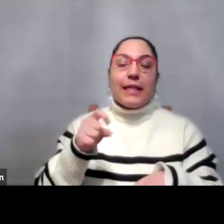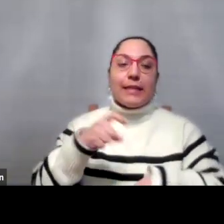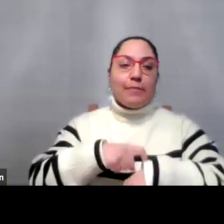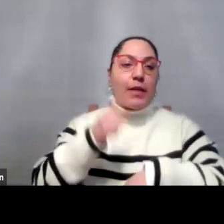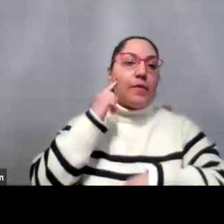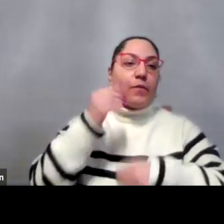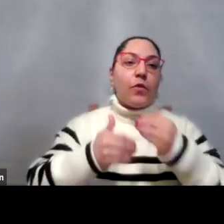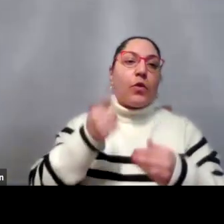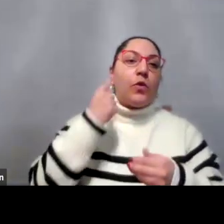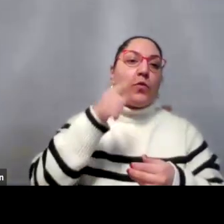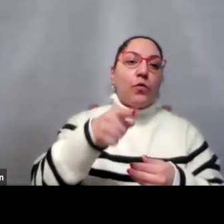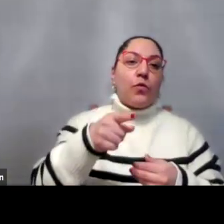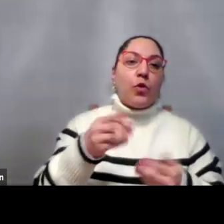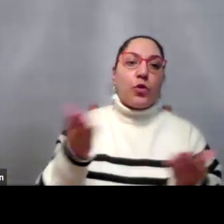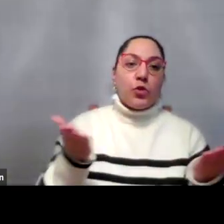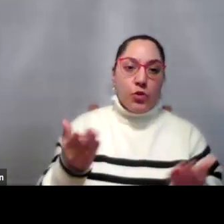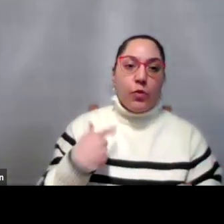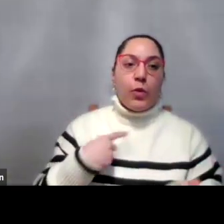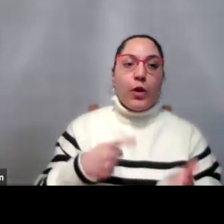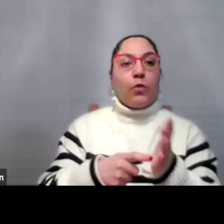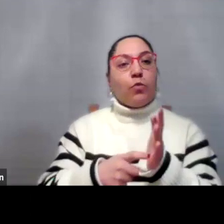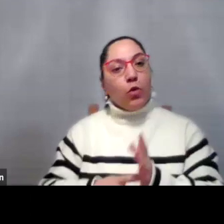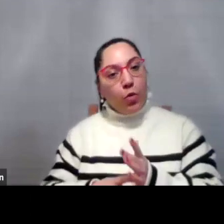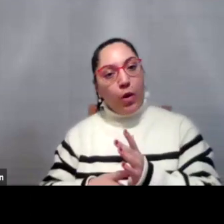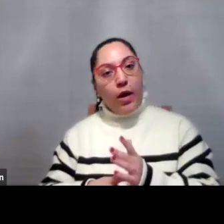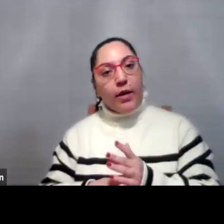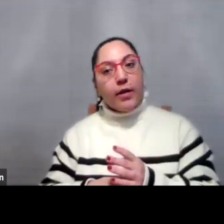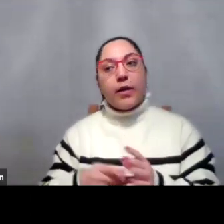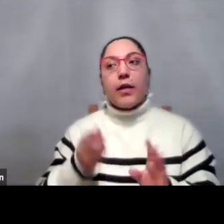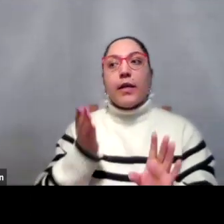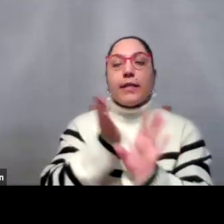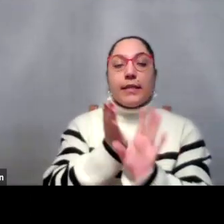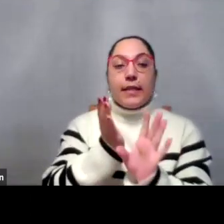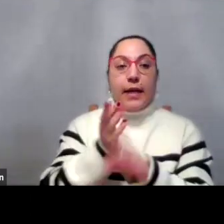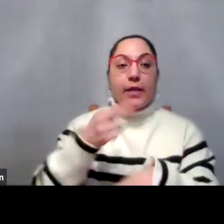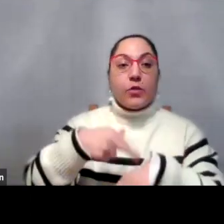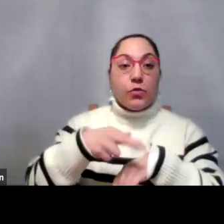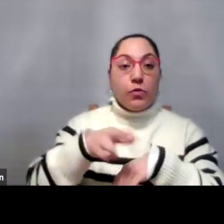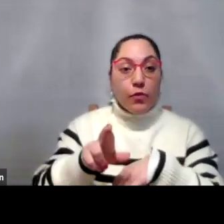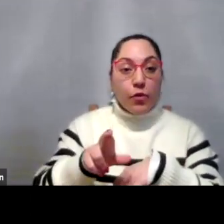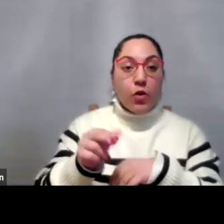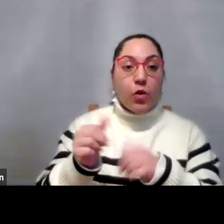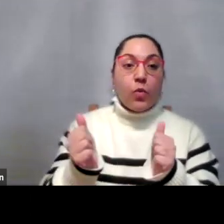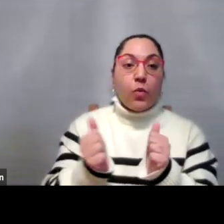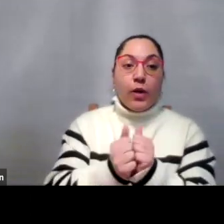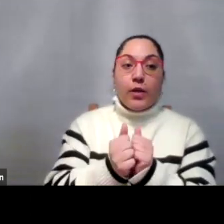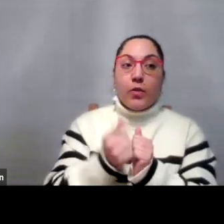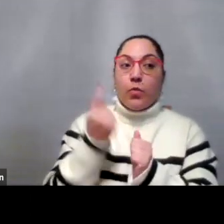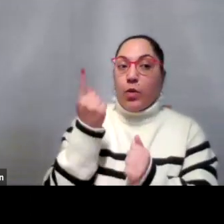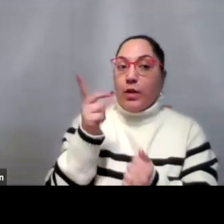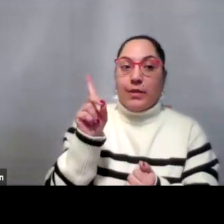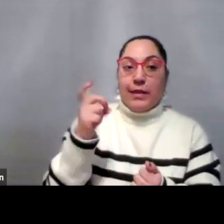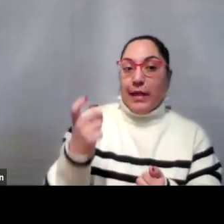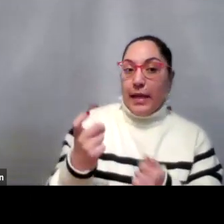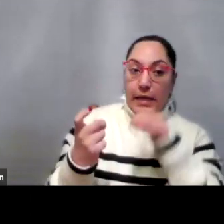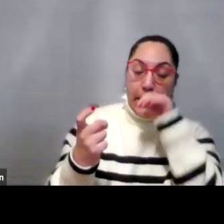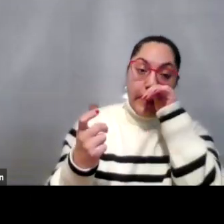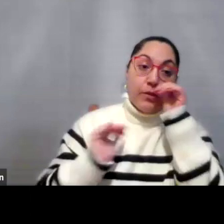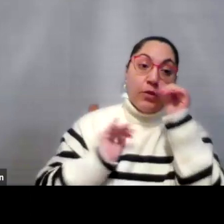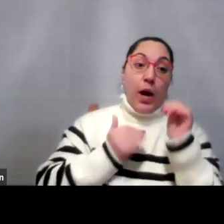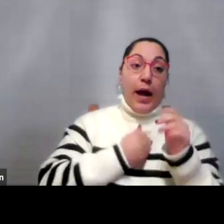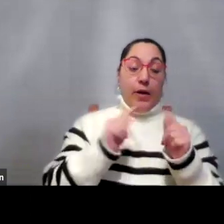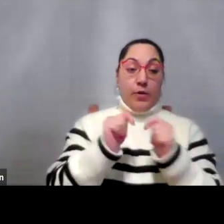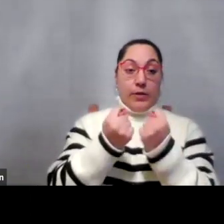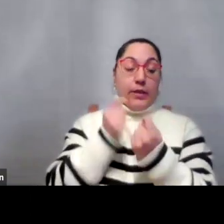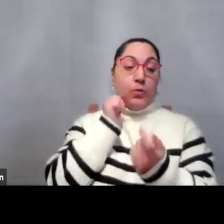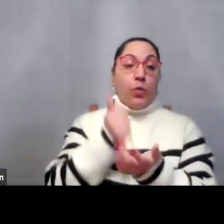do also require a psychiatrist's referral with just a qualifying diagnosis. So our intake team will help you through